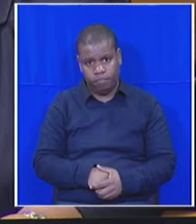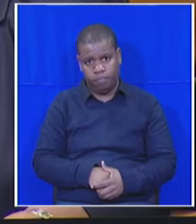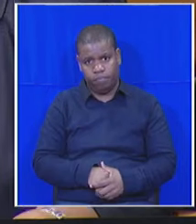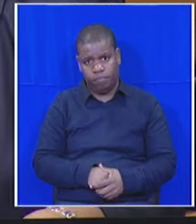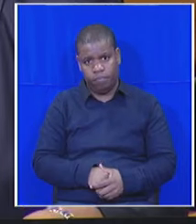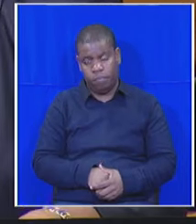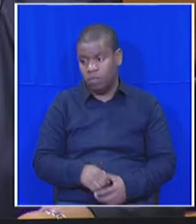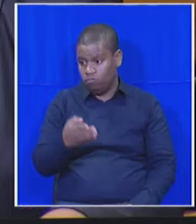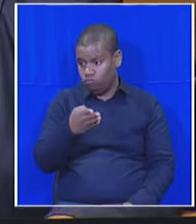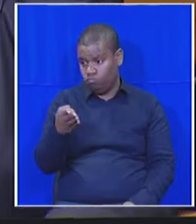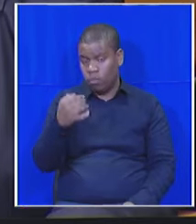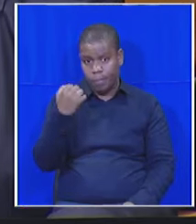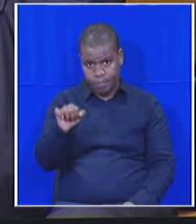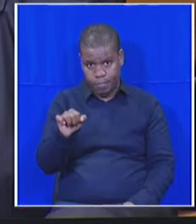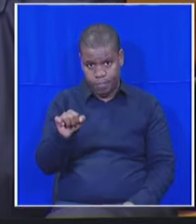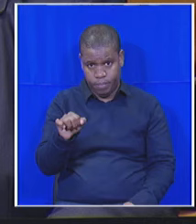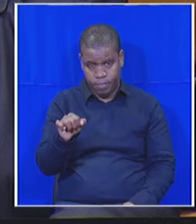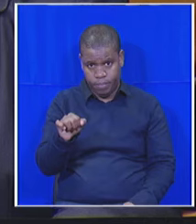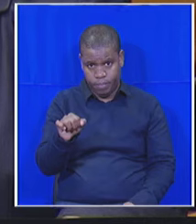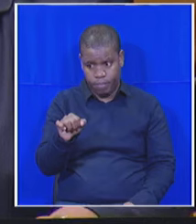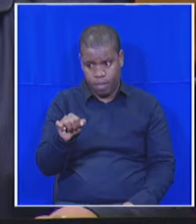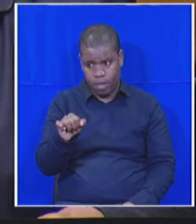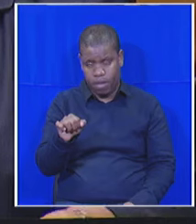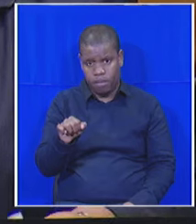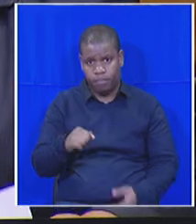Are there any objections?